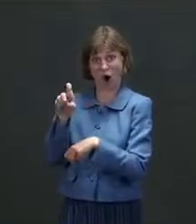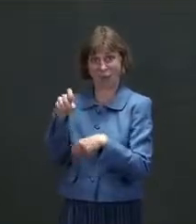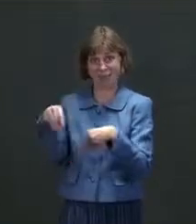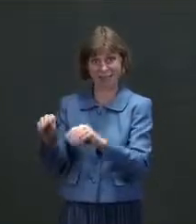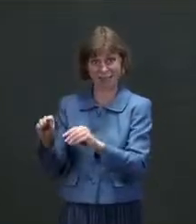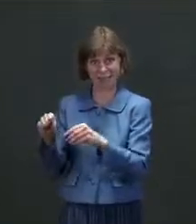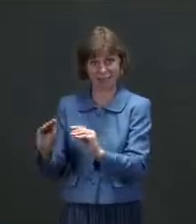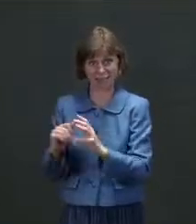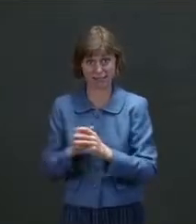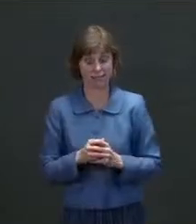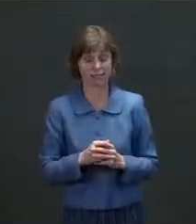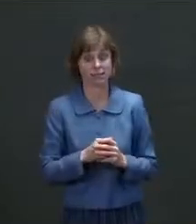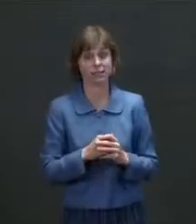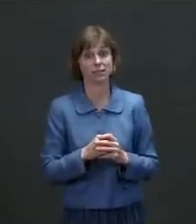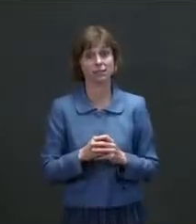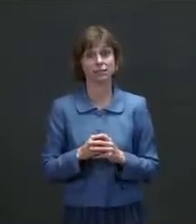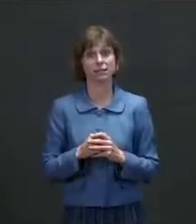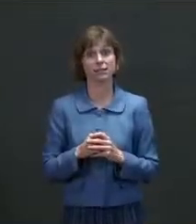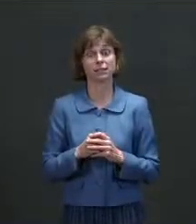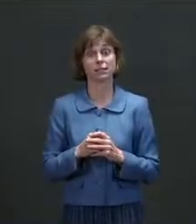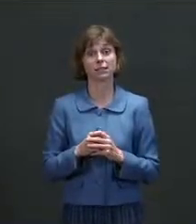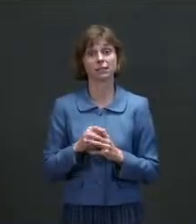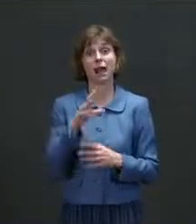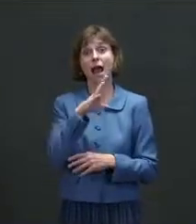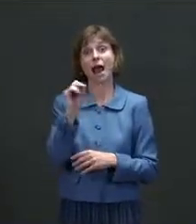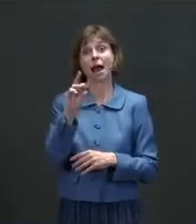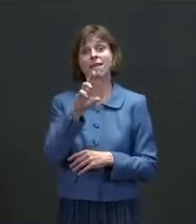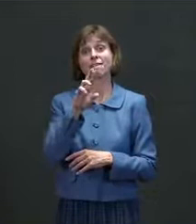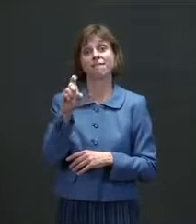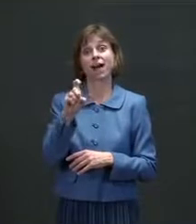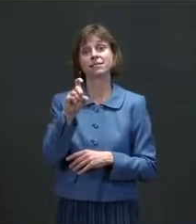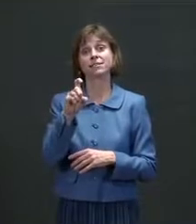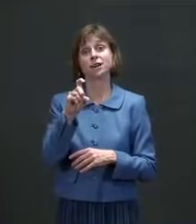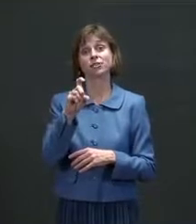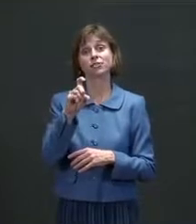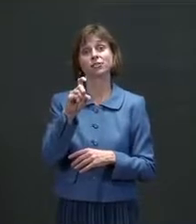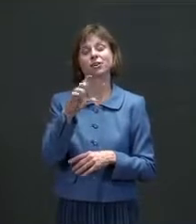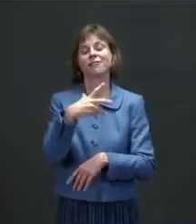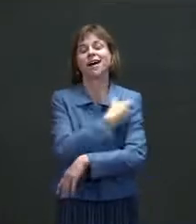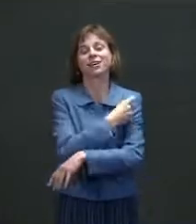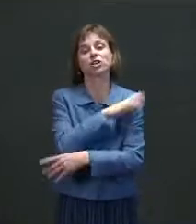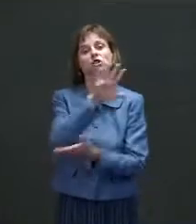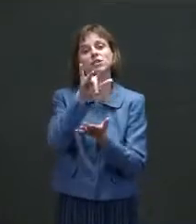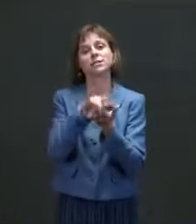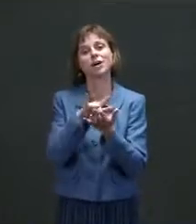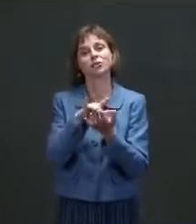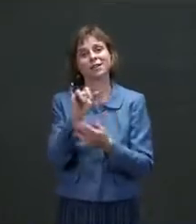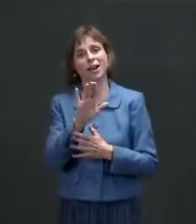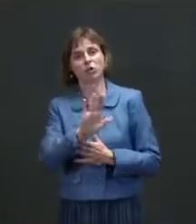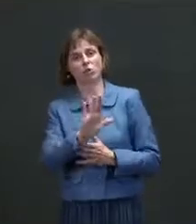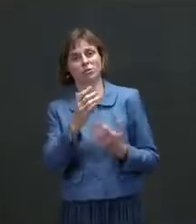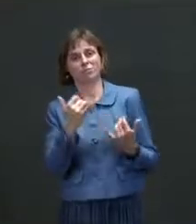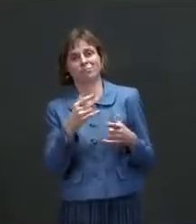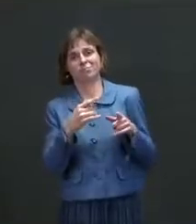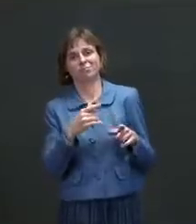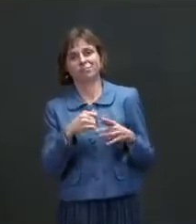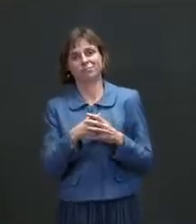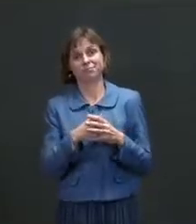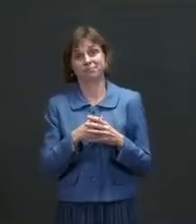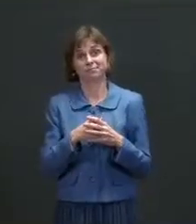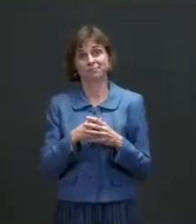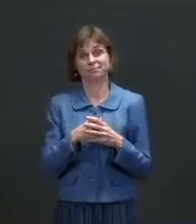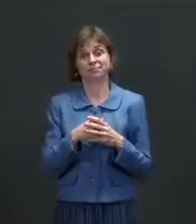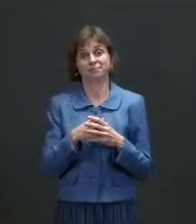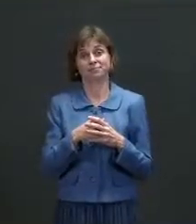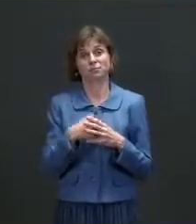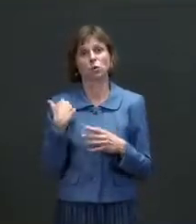Doc, and vaccination centers like the one you have there. And we're going to need,